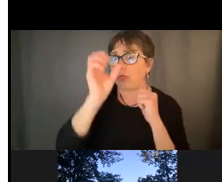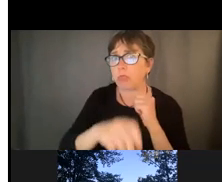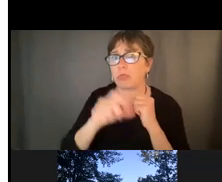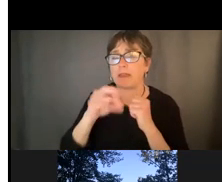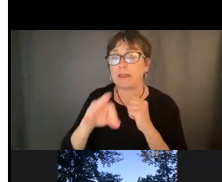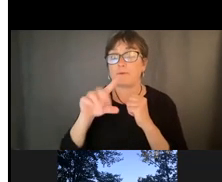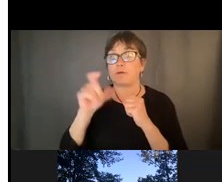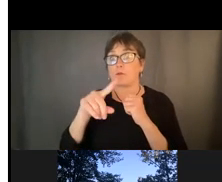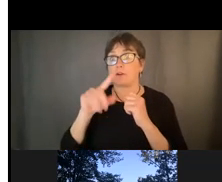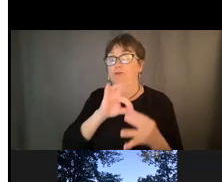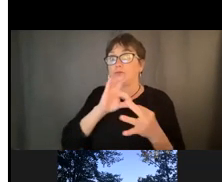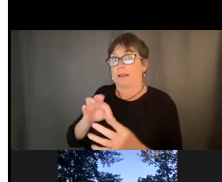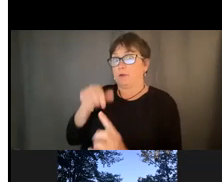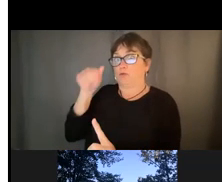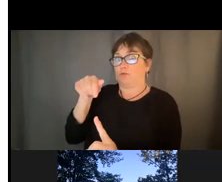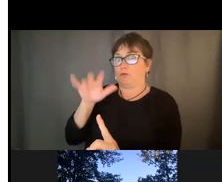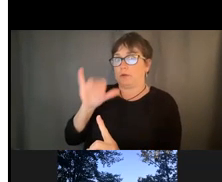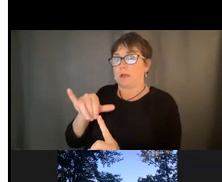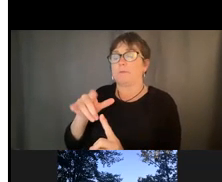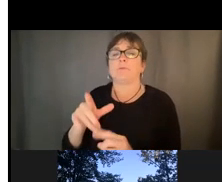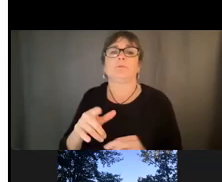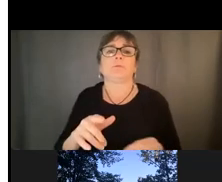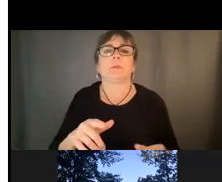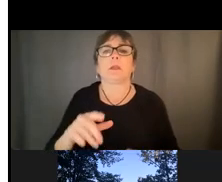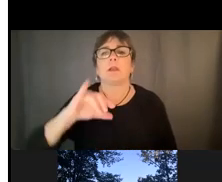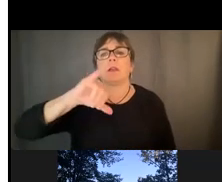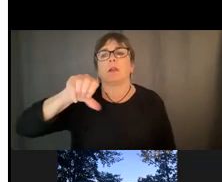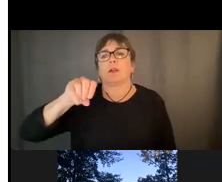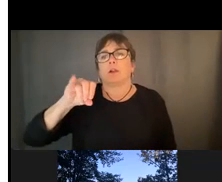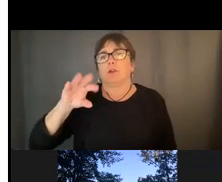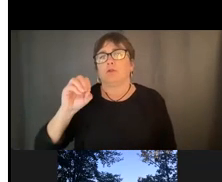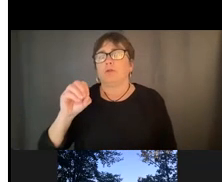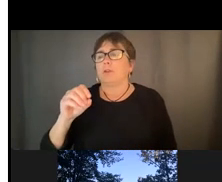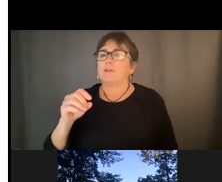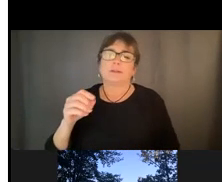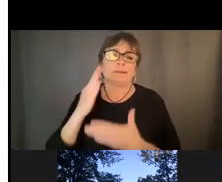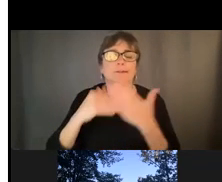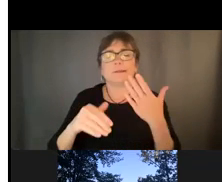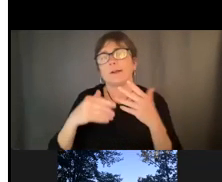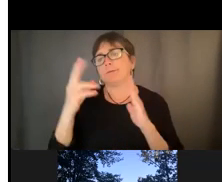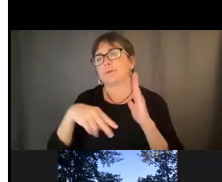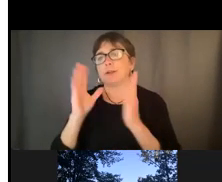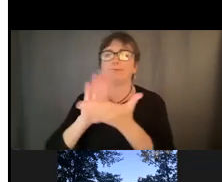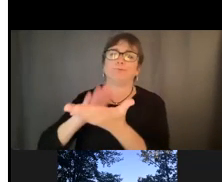Nothing immediate. There's some like kudos to you with